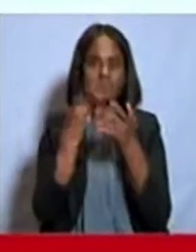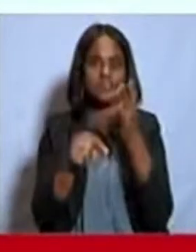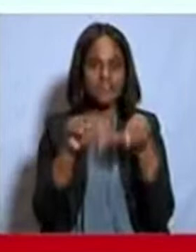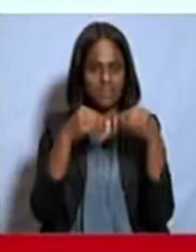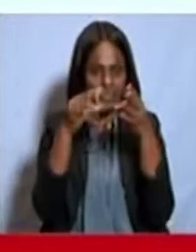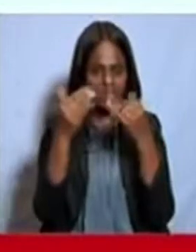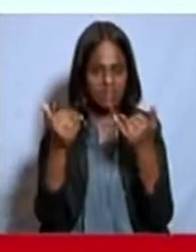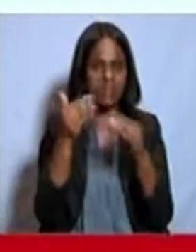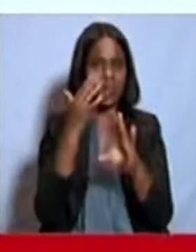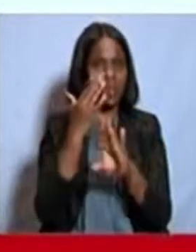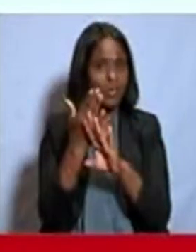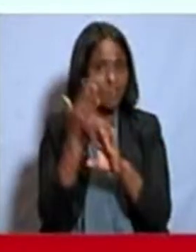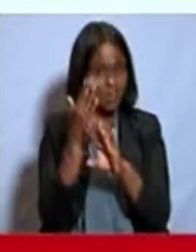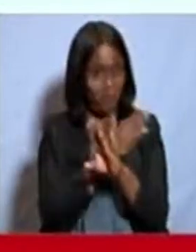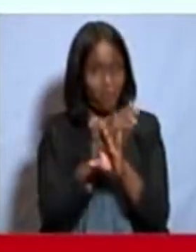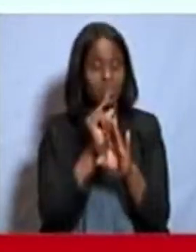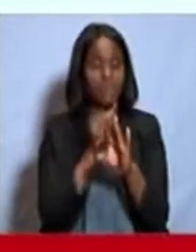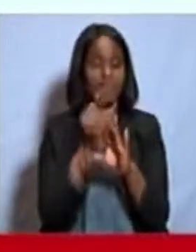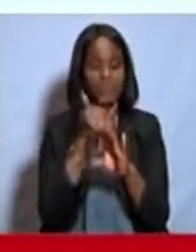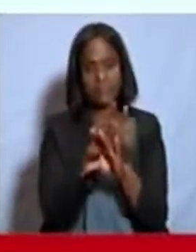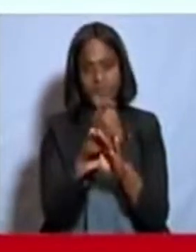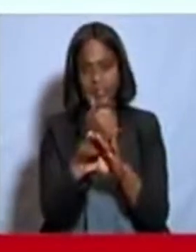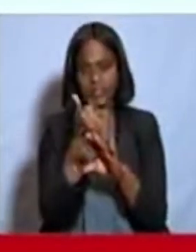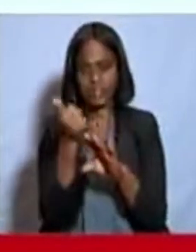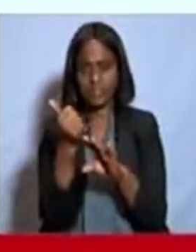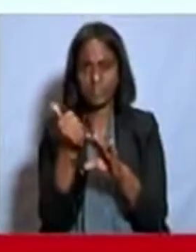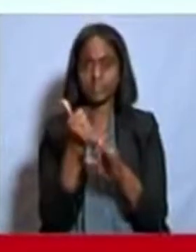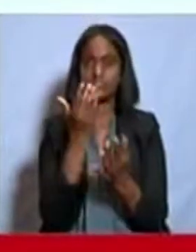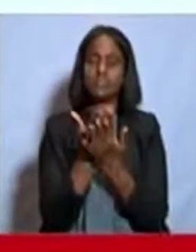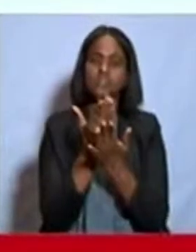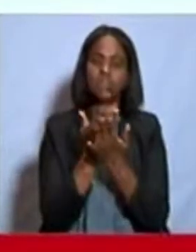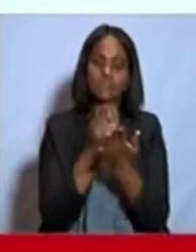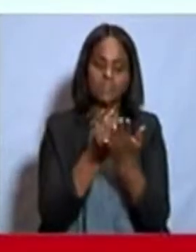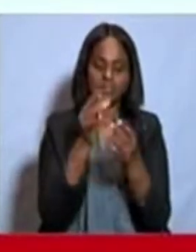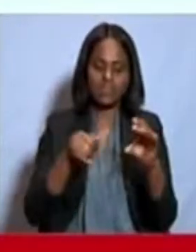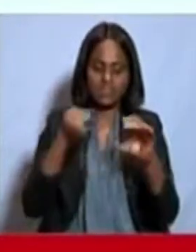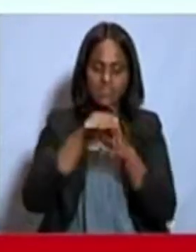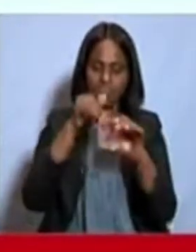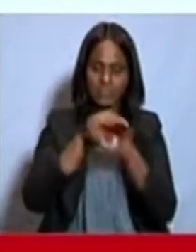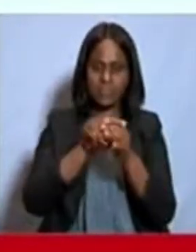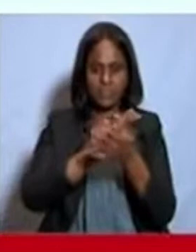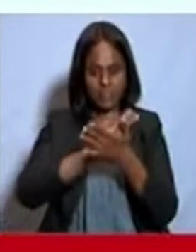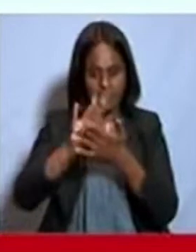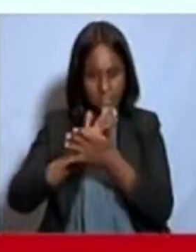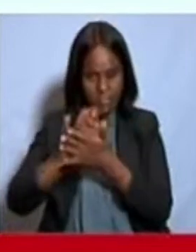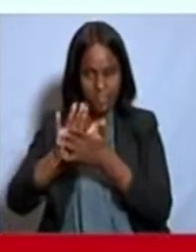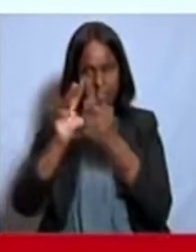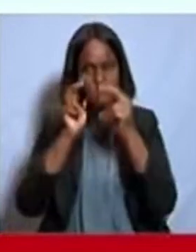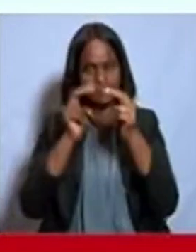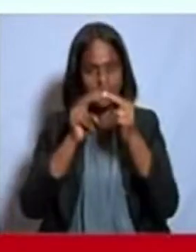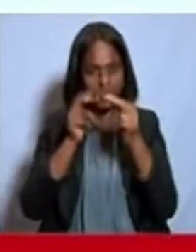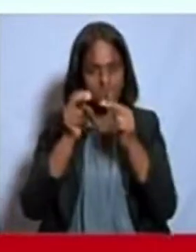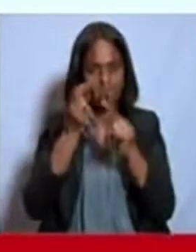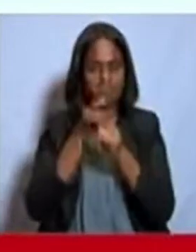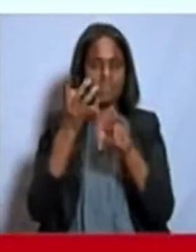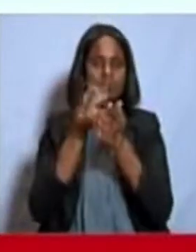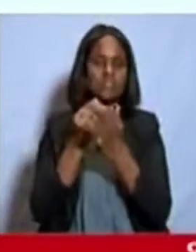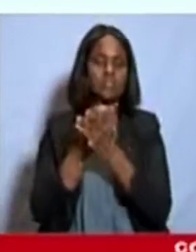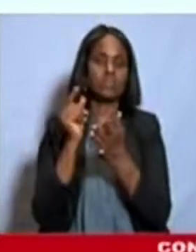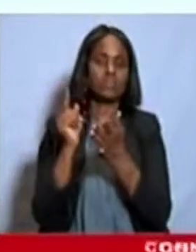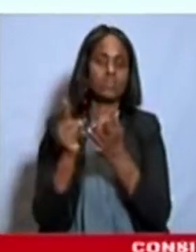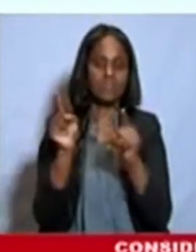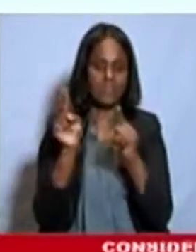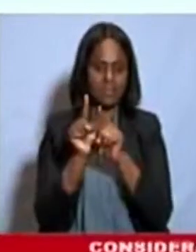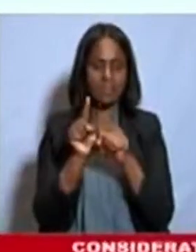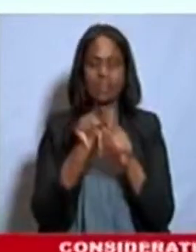issued prior to any other approvals required, including clearance of the contract by the Treasury